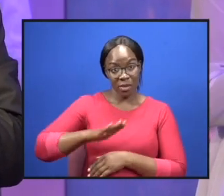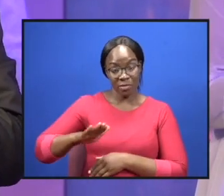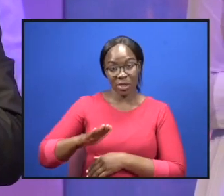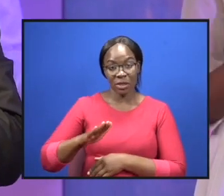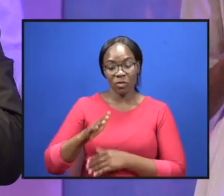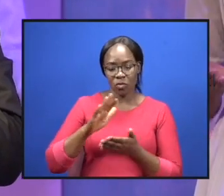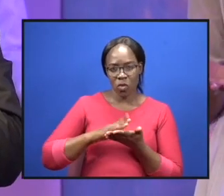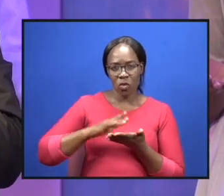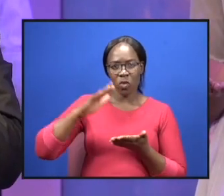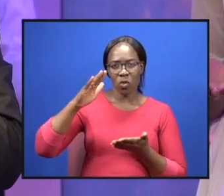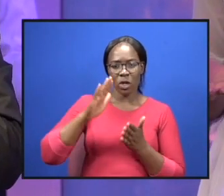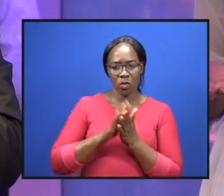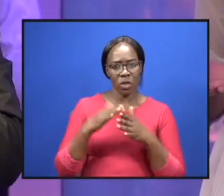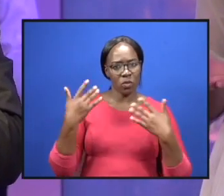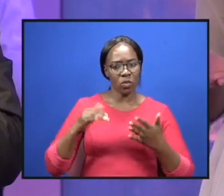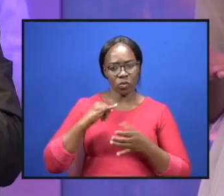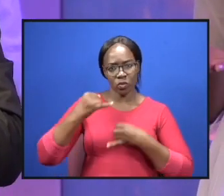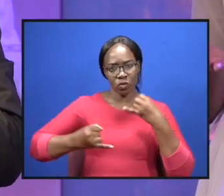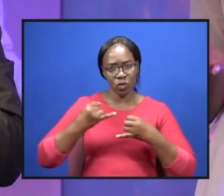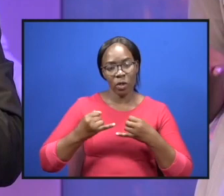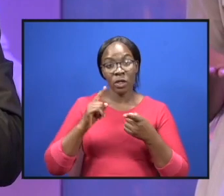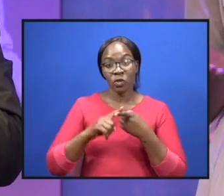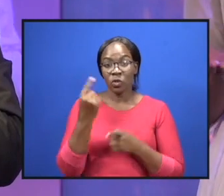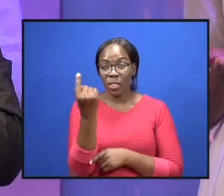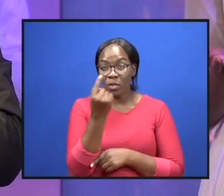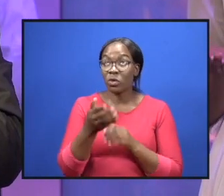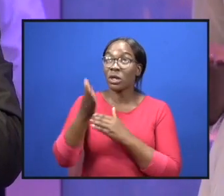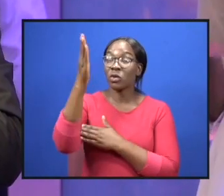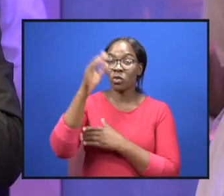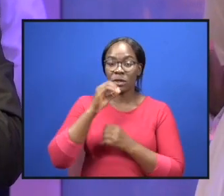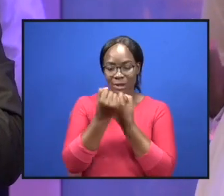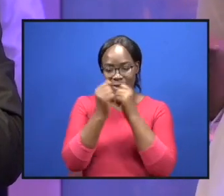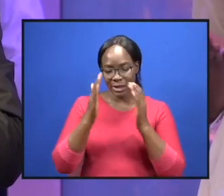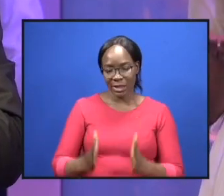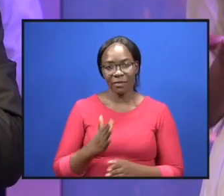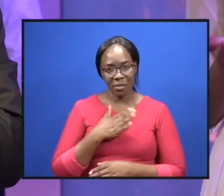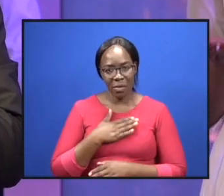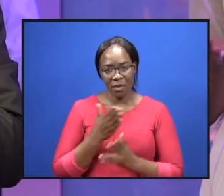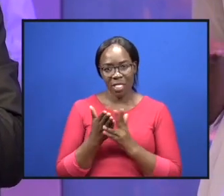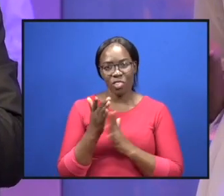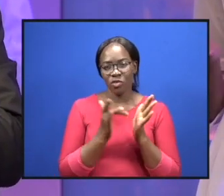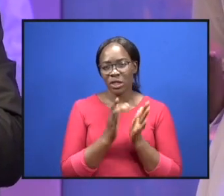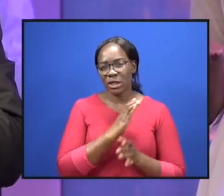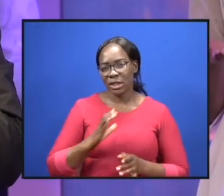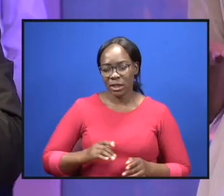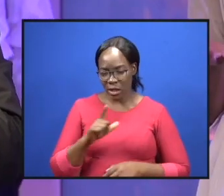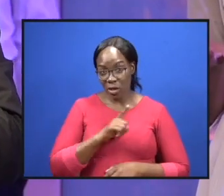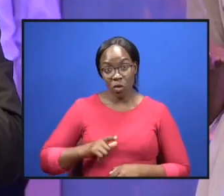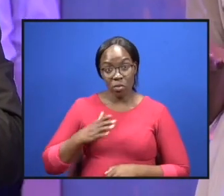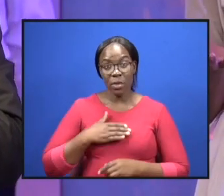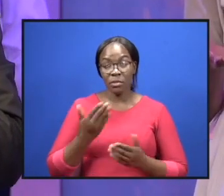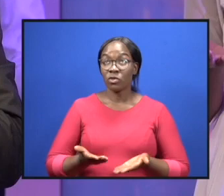of his glory with great joy, to the only God, our Savior, through Jesus Christ our Lord, be